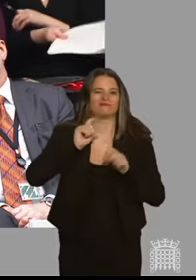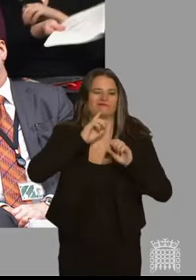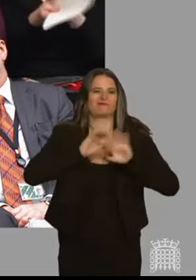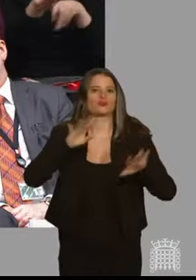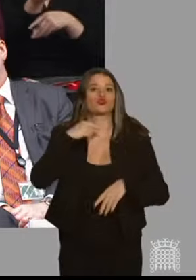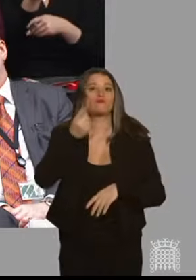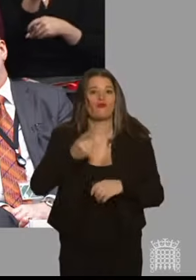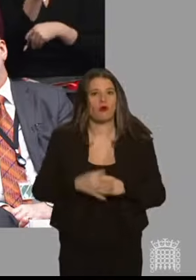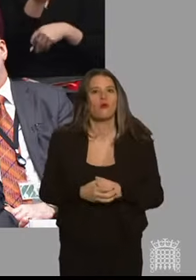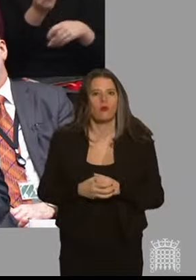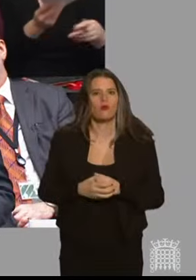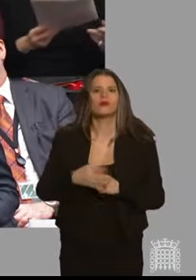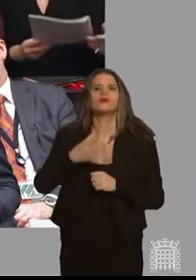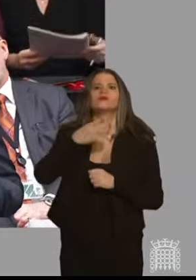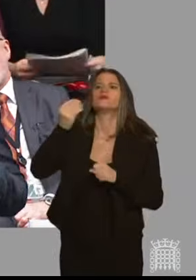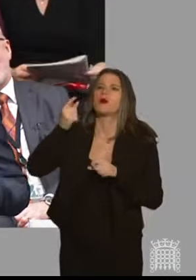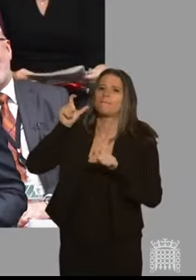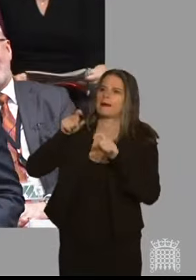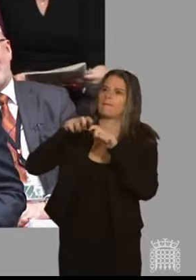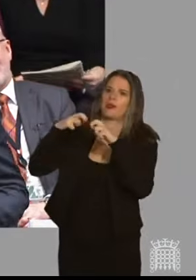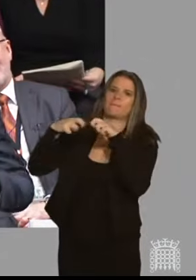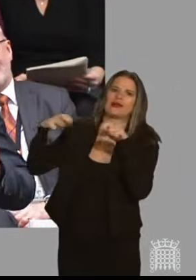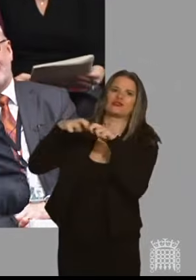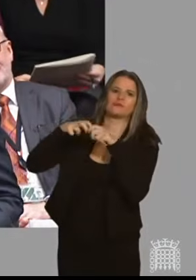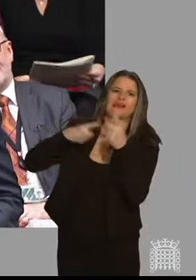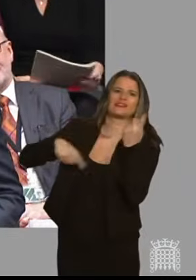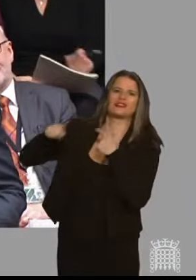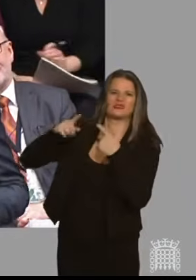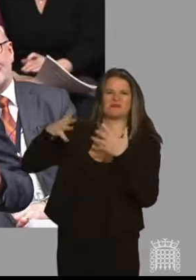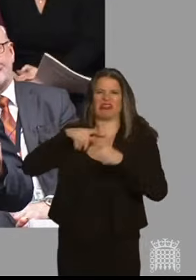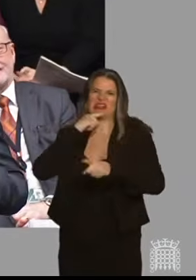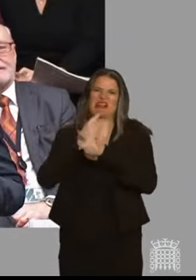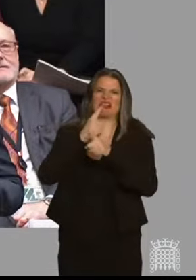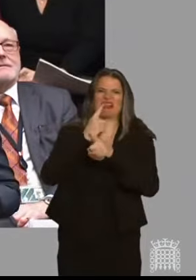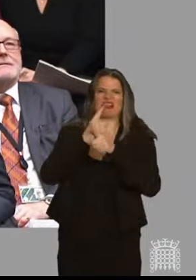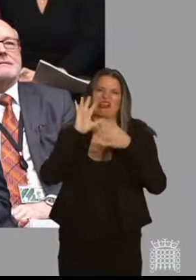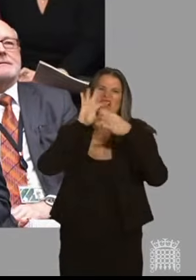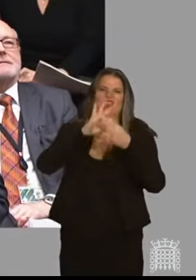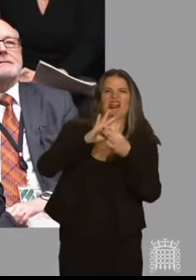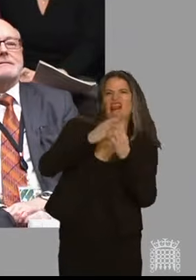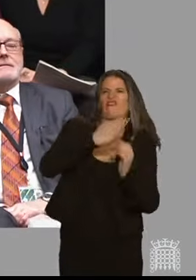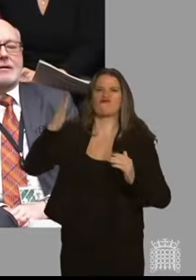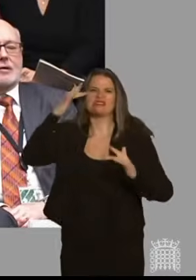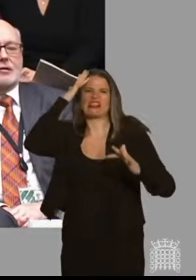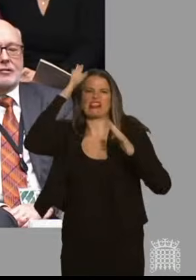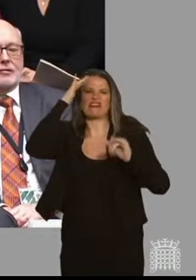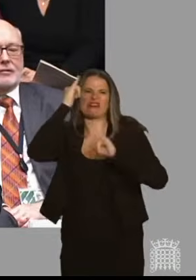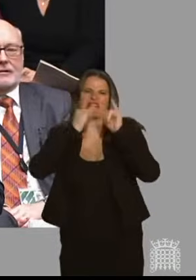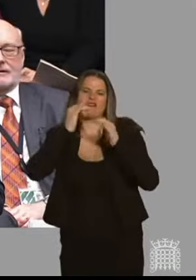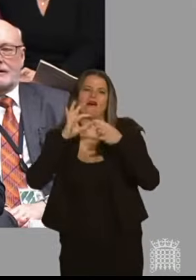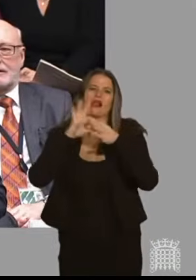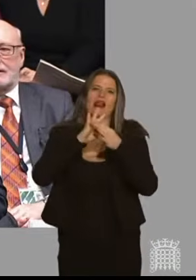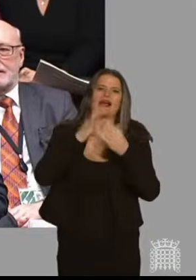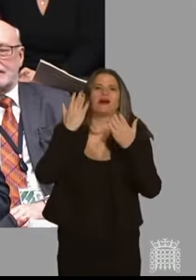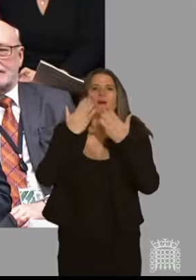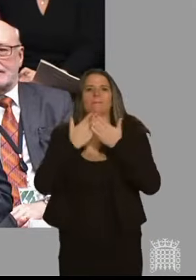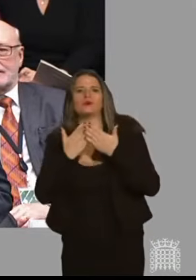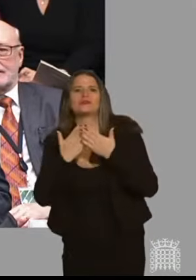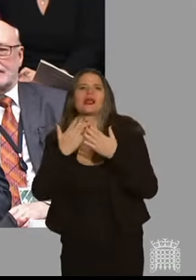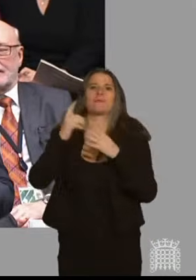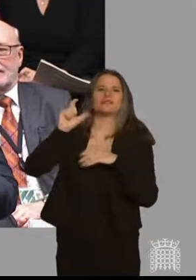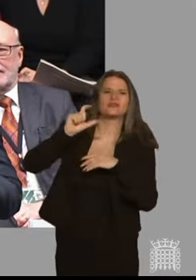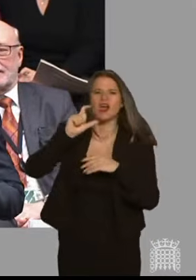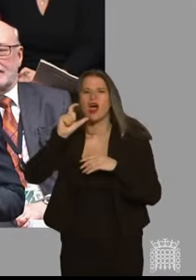in order and stepping out extremism, racism and Islamophobia from within his Conservative